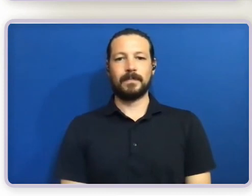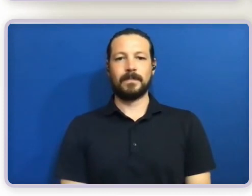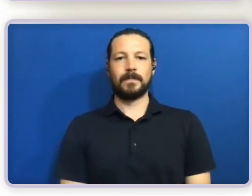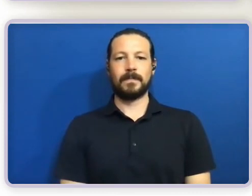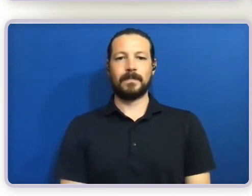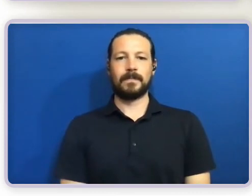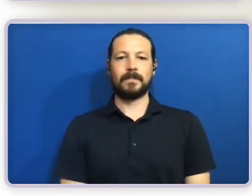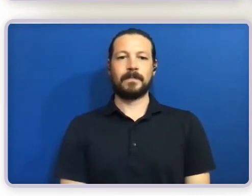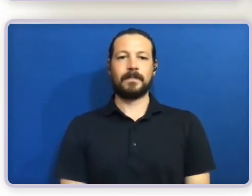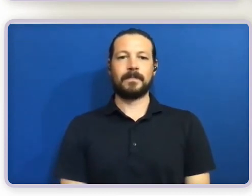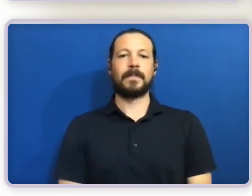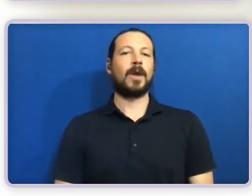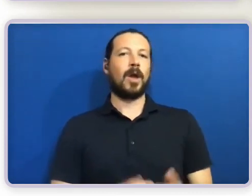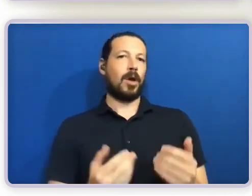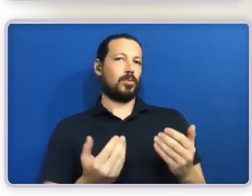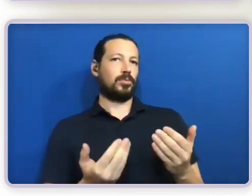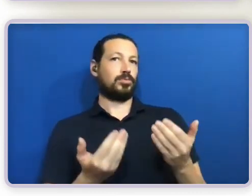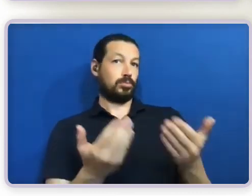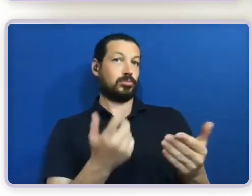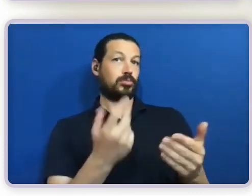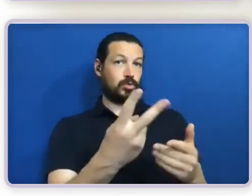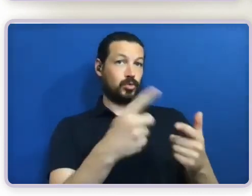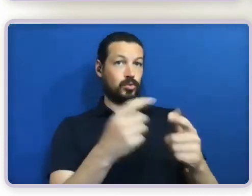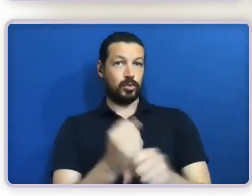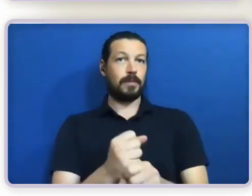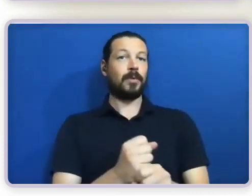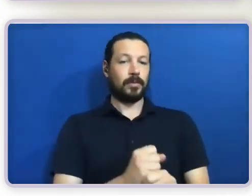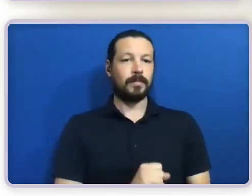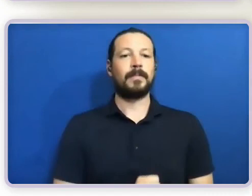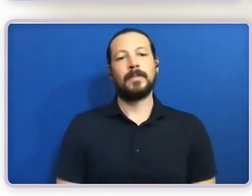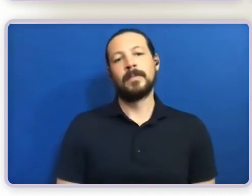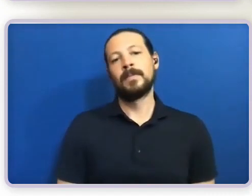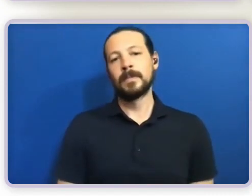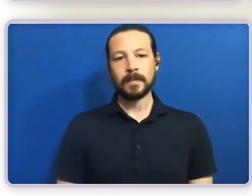So I can give 2 examples if you like, one for each.